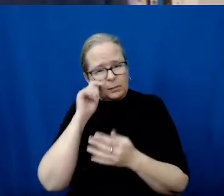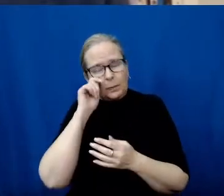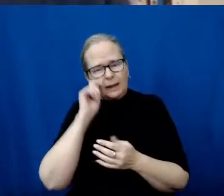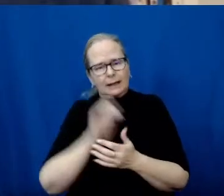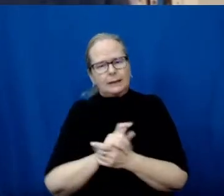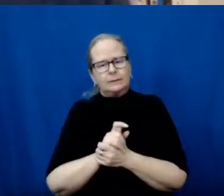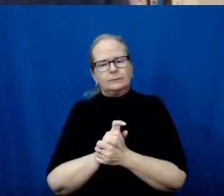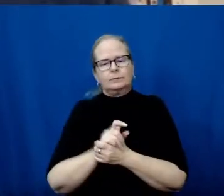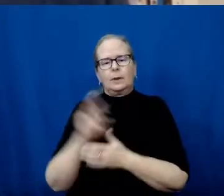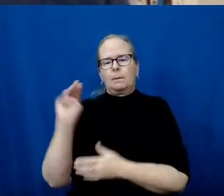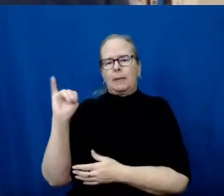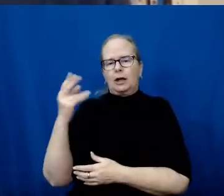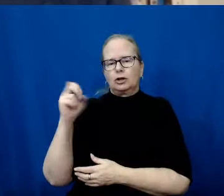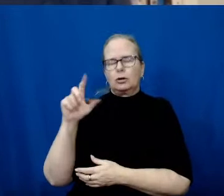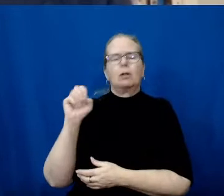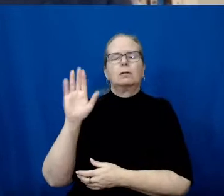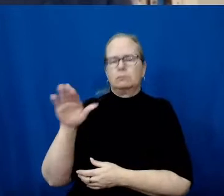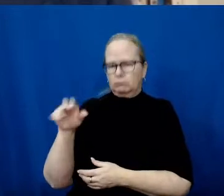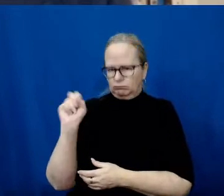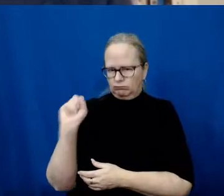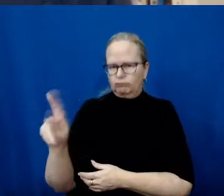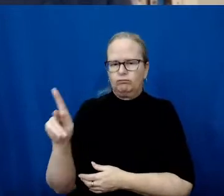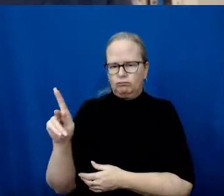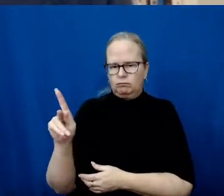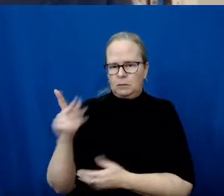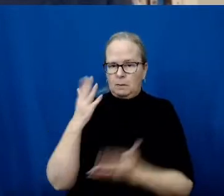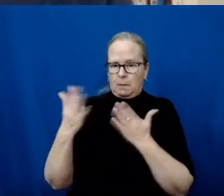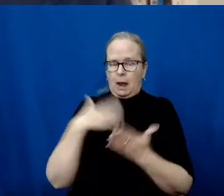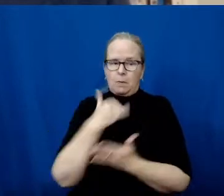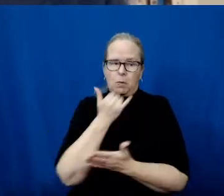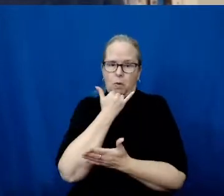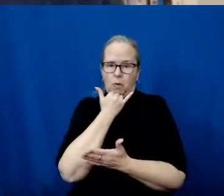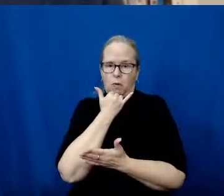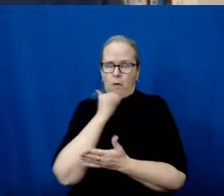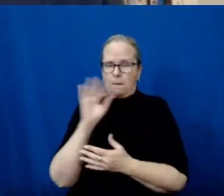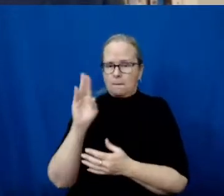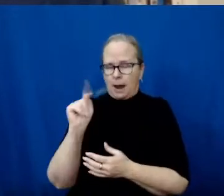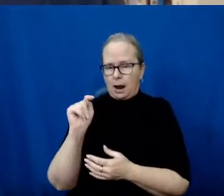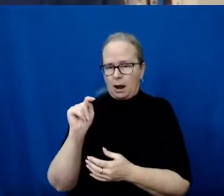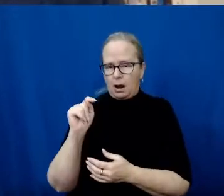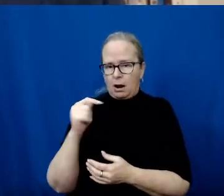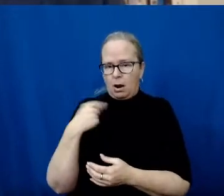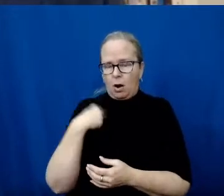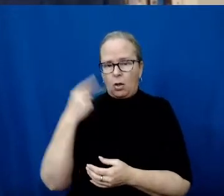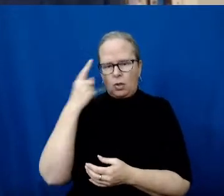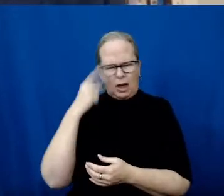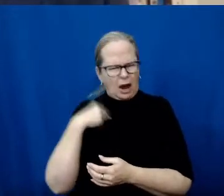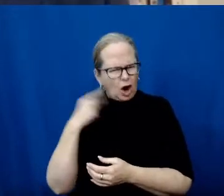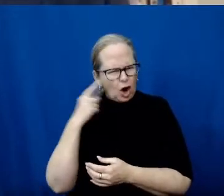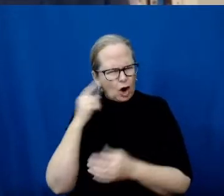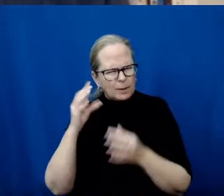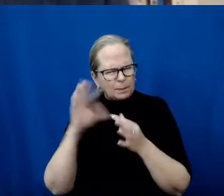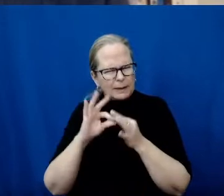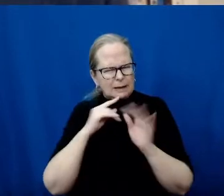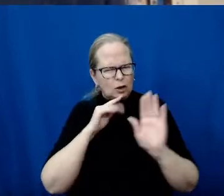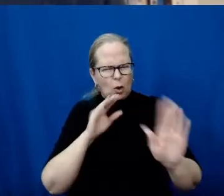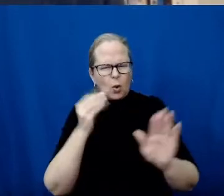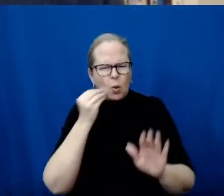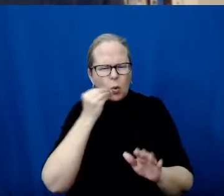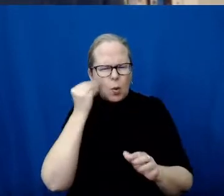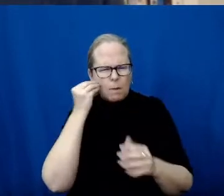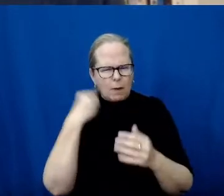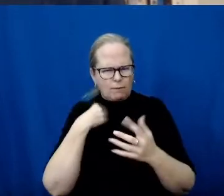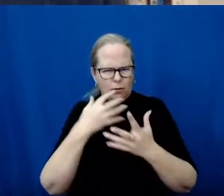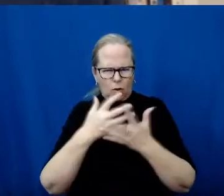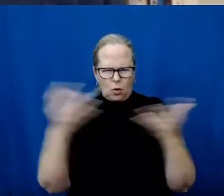incorrectly, was that a great deal of transparency in your home around how COVID is transmitted, as well as a possibility that this